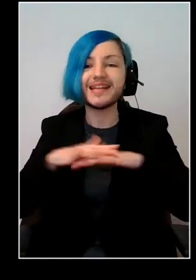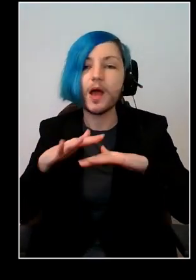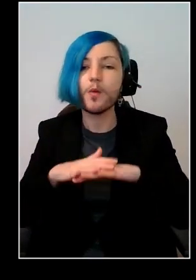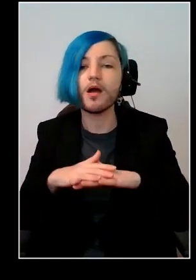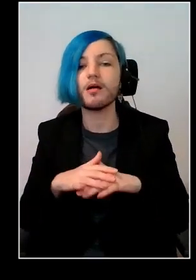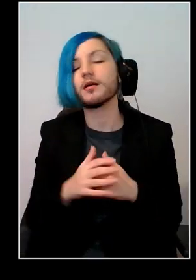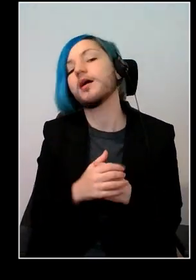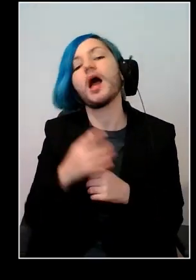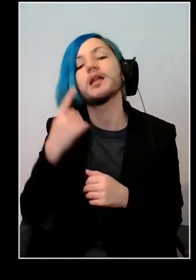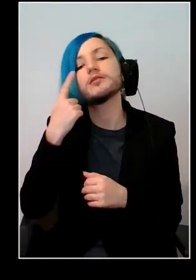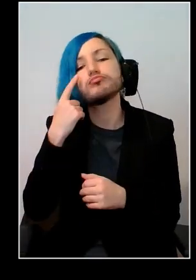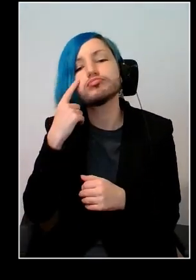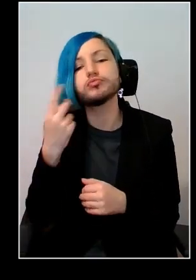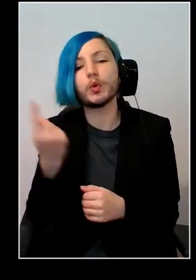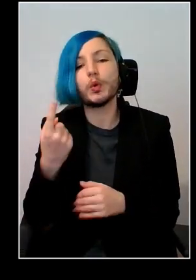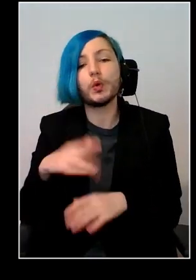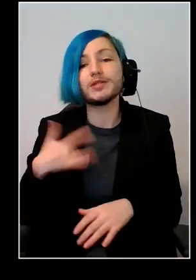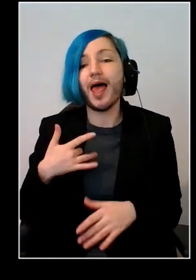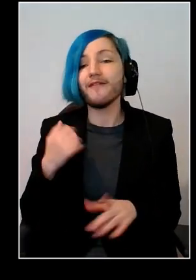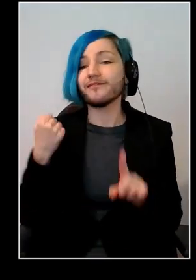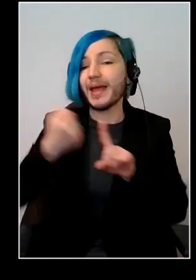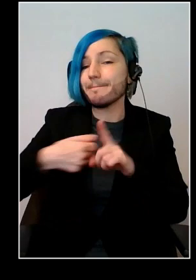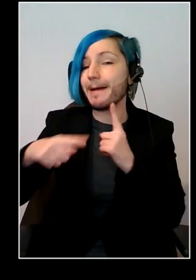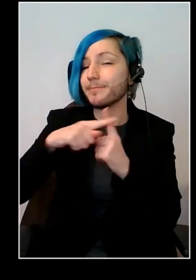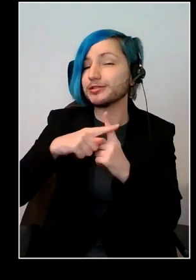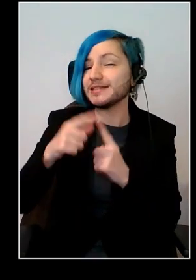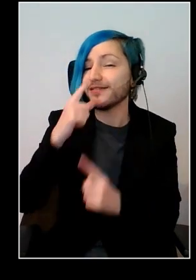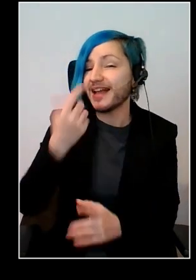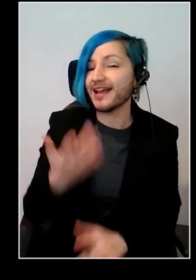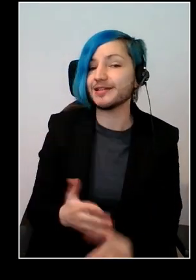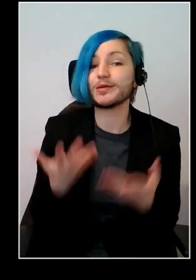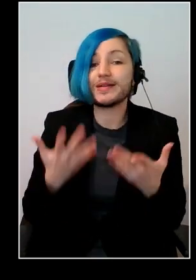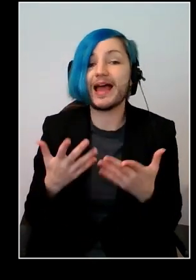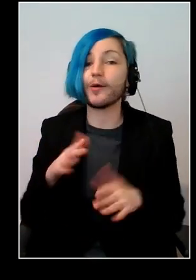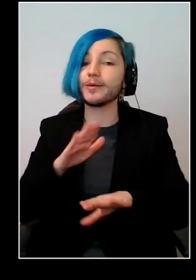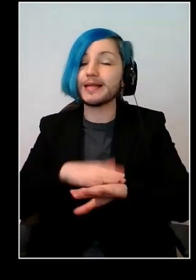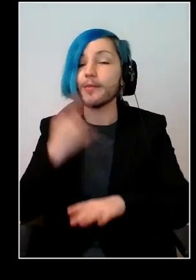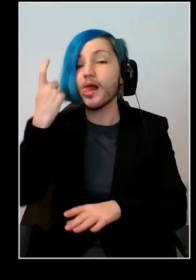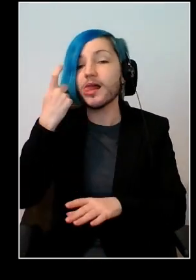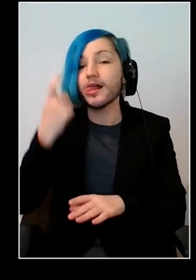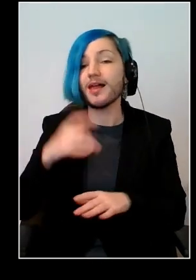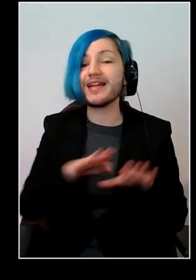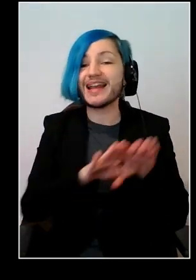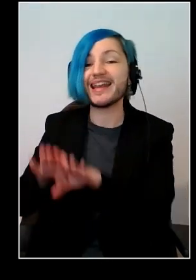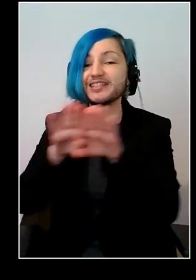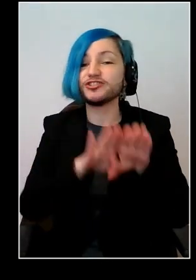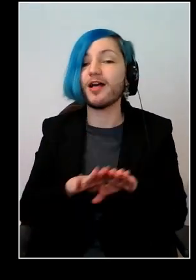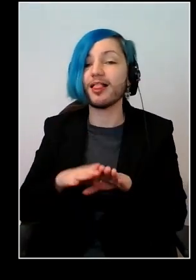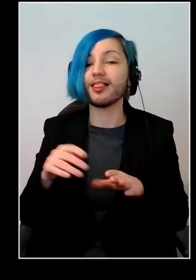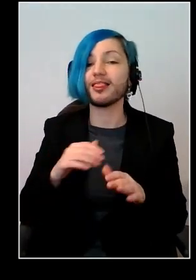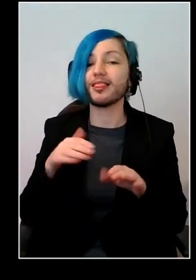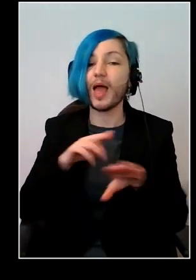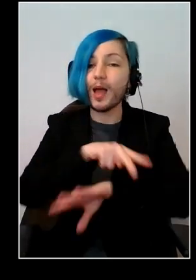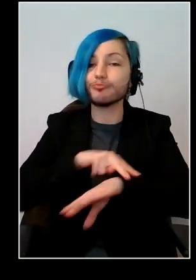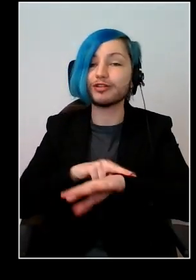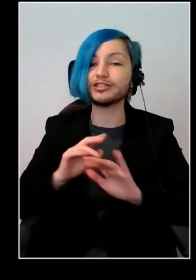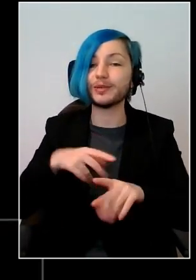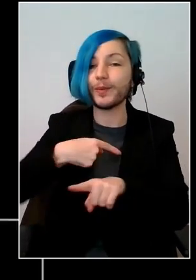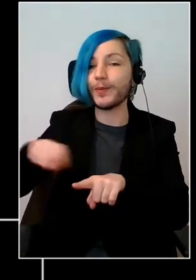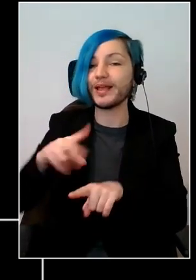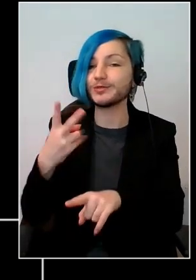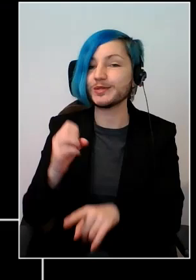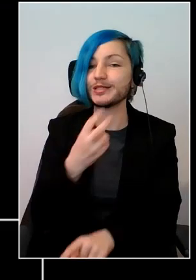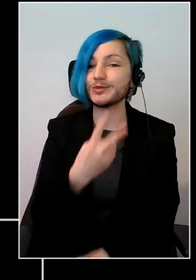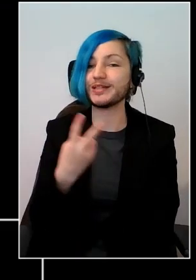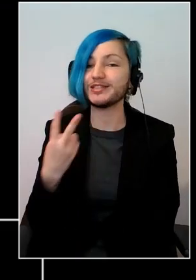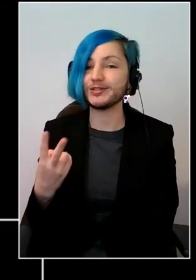positive impact on. So I guess now it's time to start thinking about National Apprenticeship Week 2022. Now on to the awards.